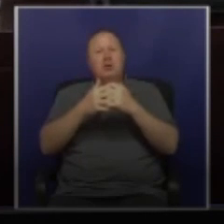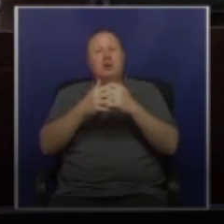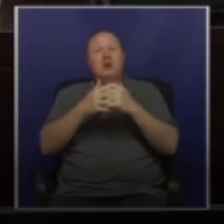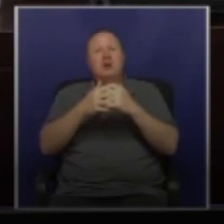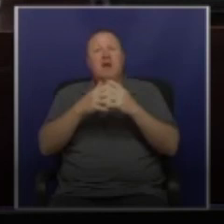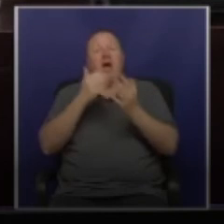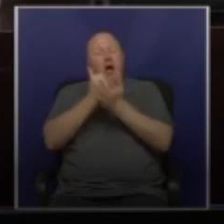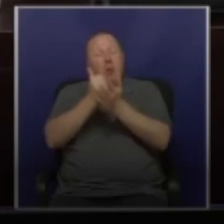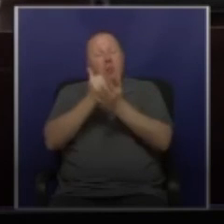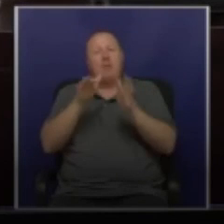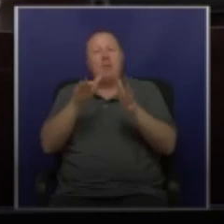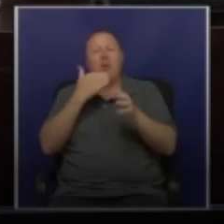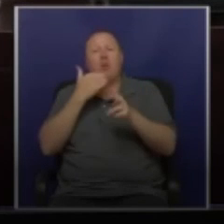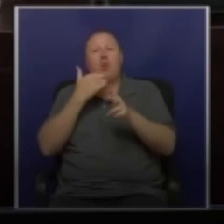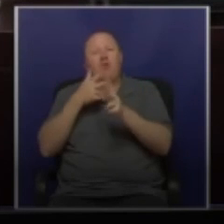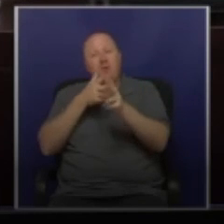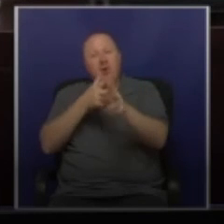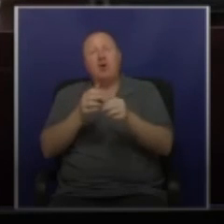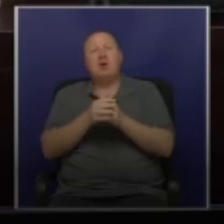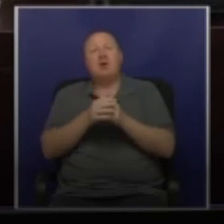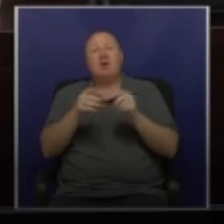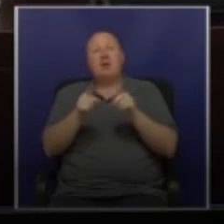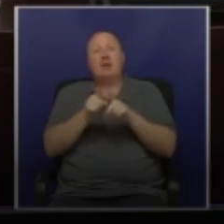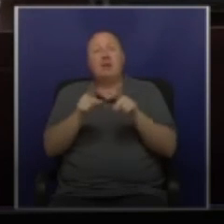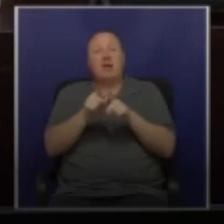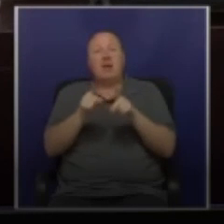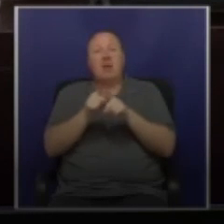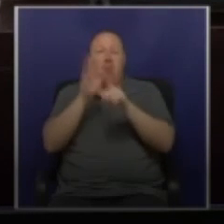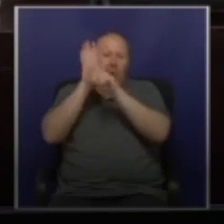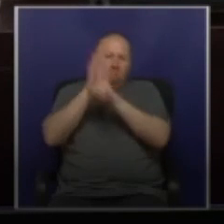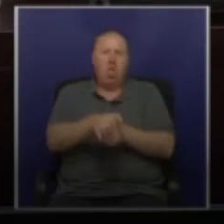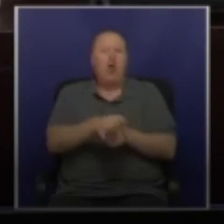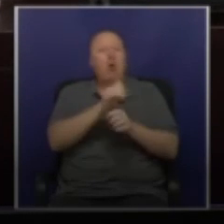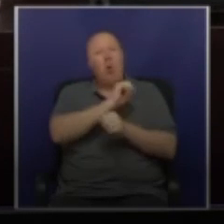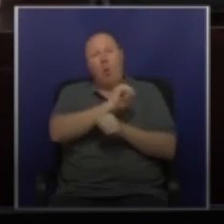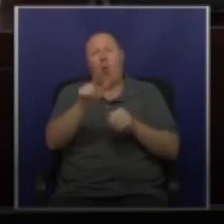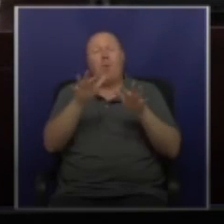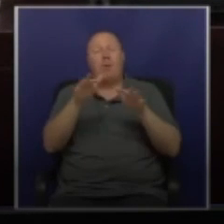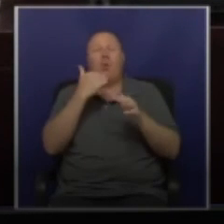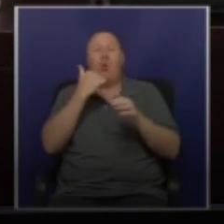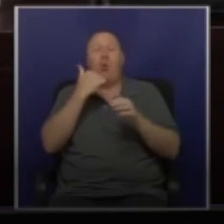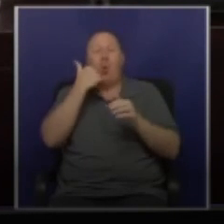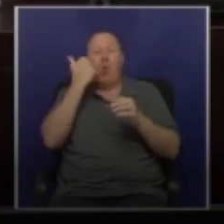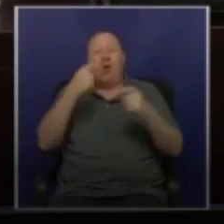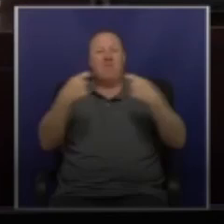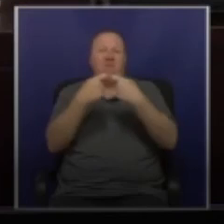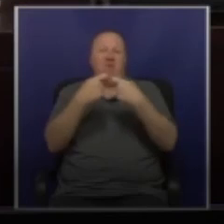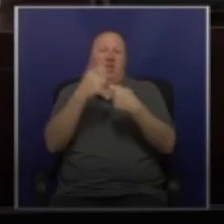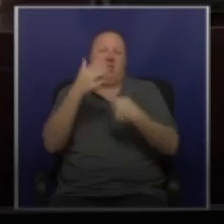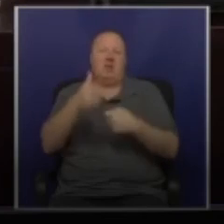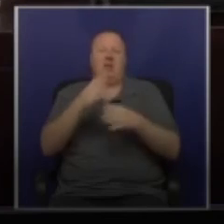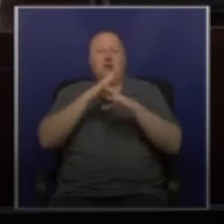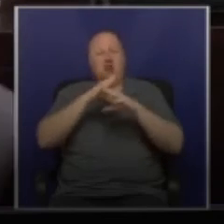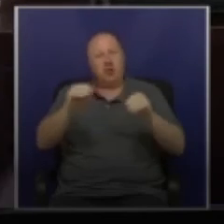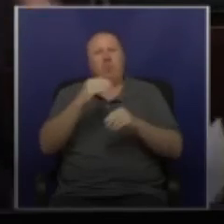it and to condemn all of those who seek to destroy it. I thank you. Thank you very much.